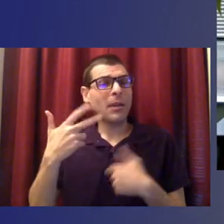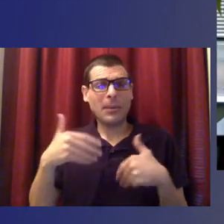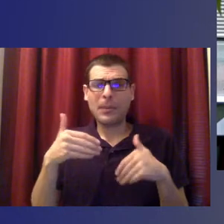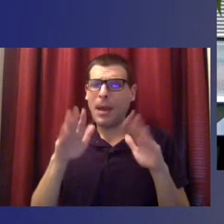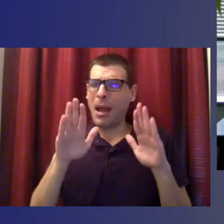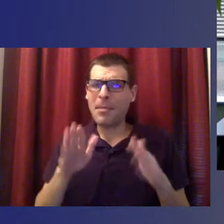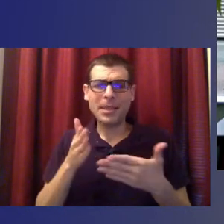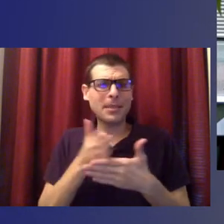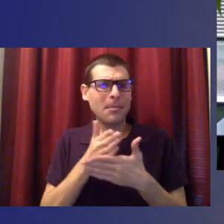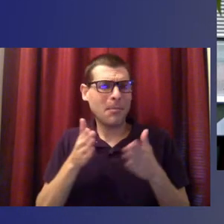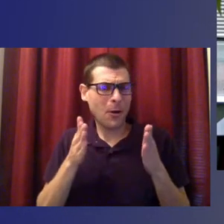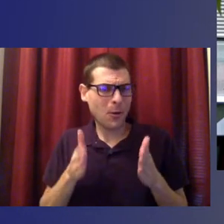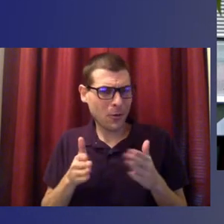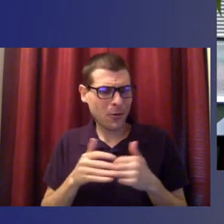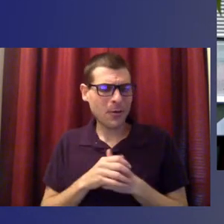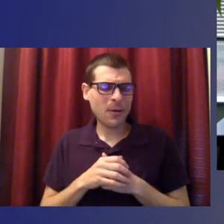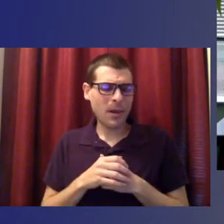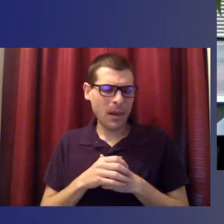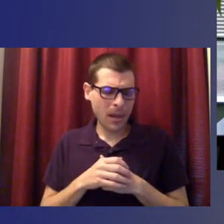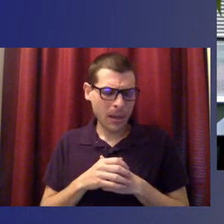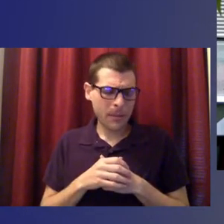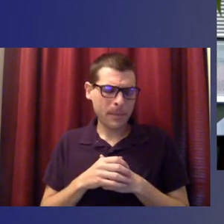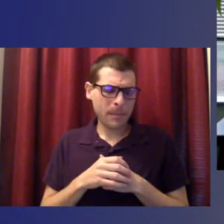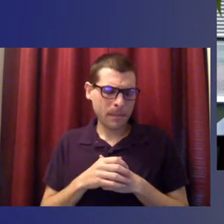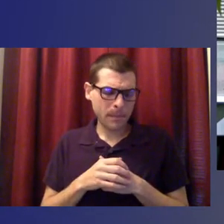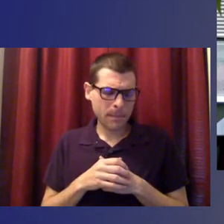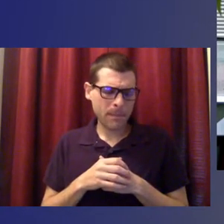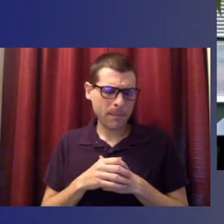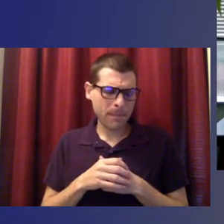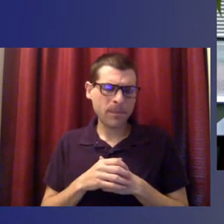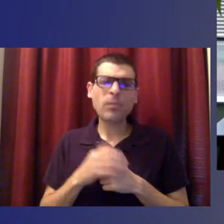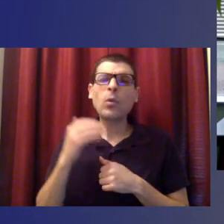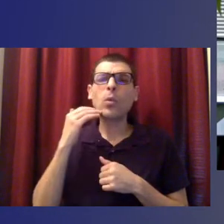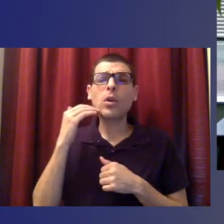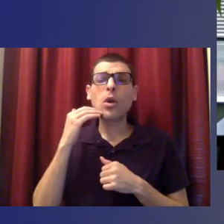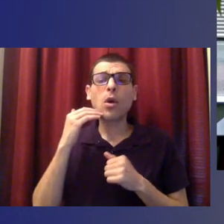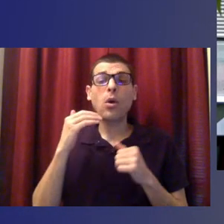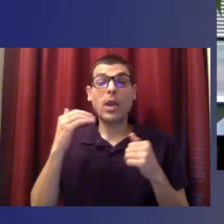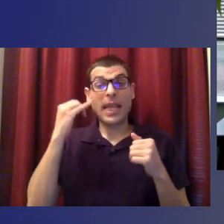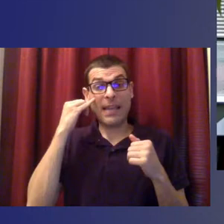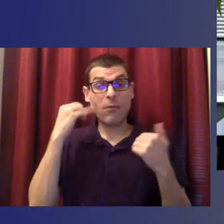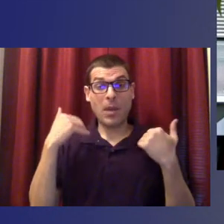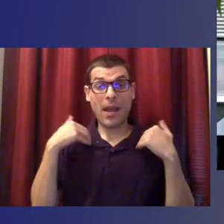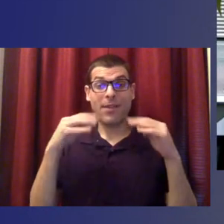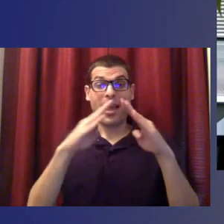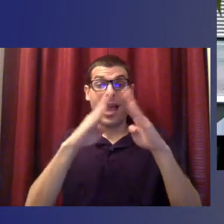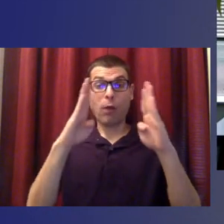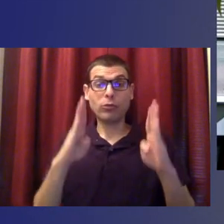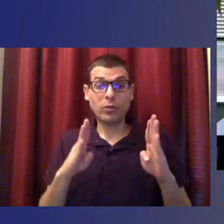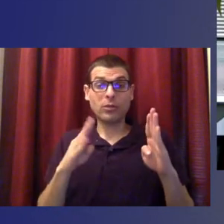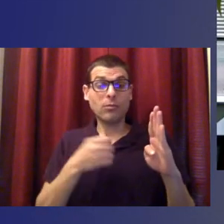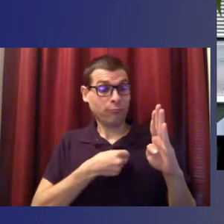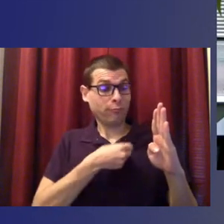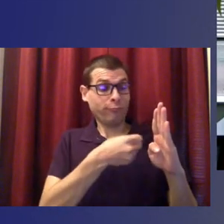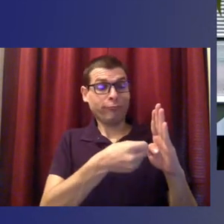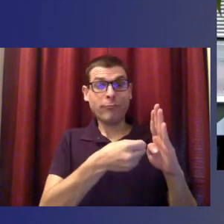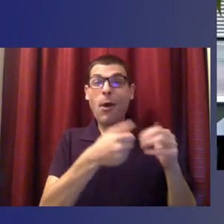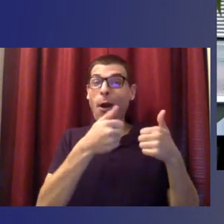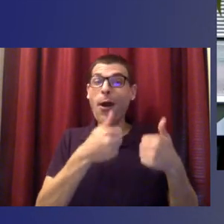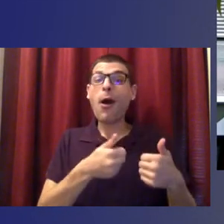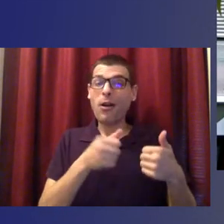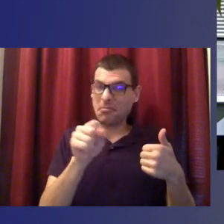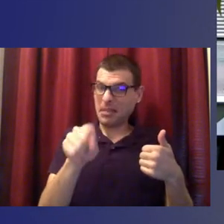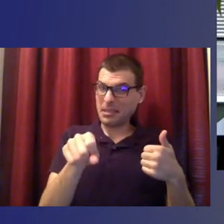We know that housing ends people's homelessness. But it's not just housing only, it's